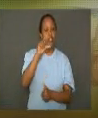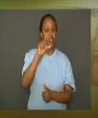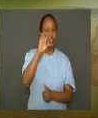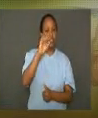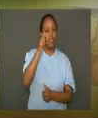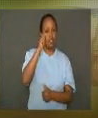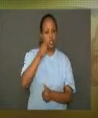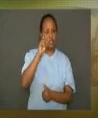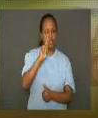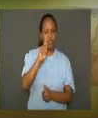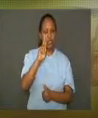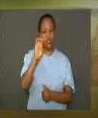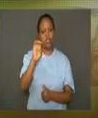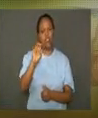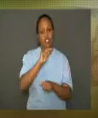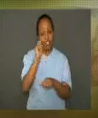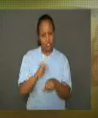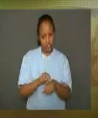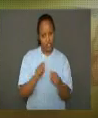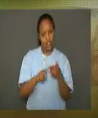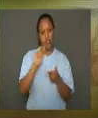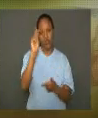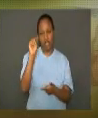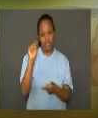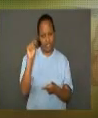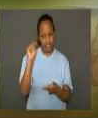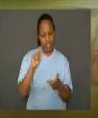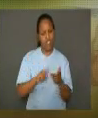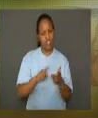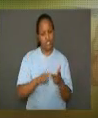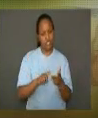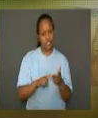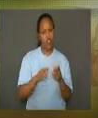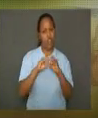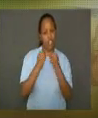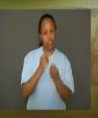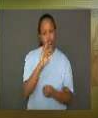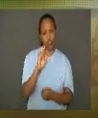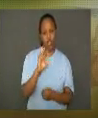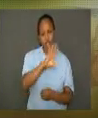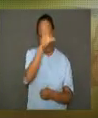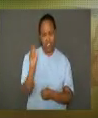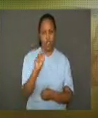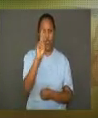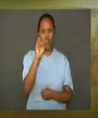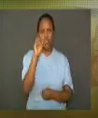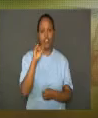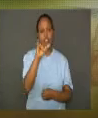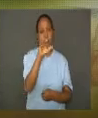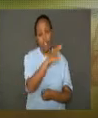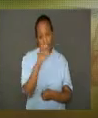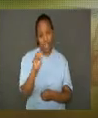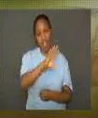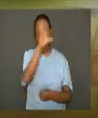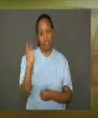Nations, the United Nations, the Organization of African Unity, and